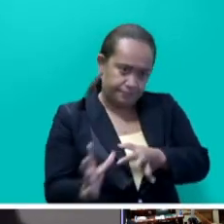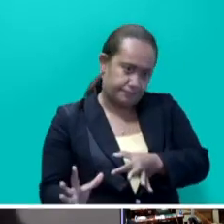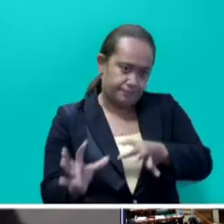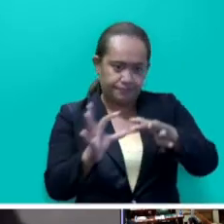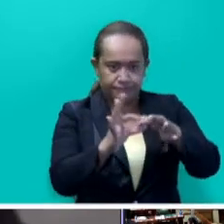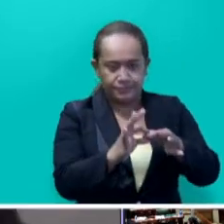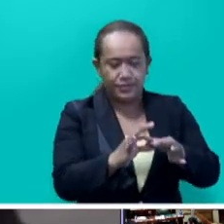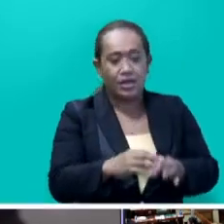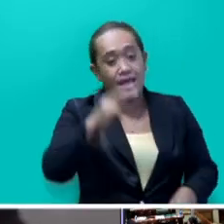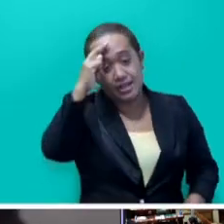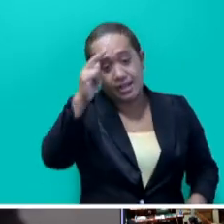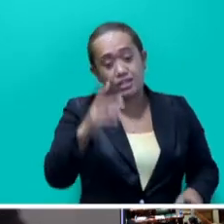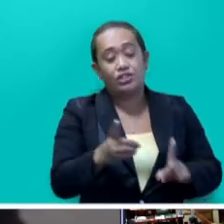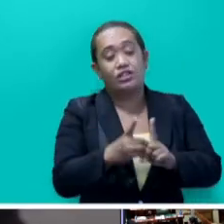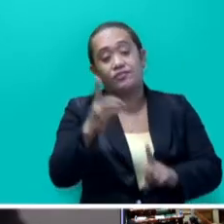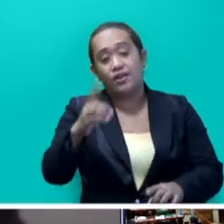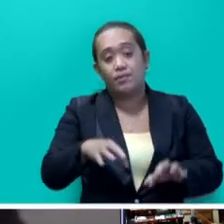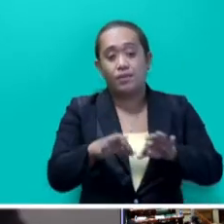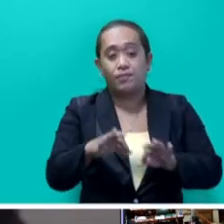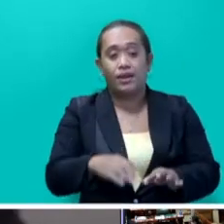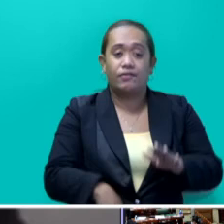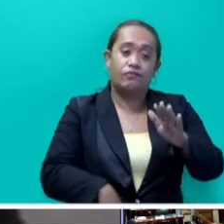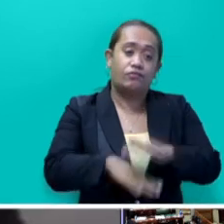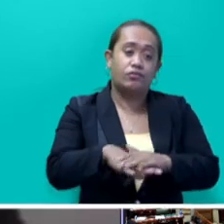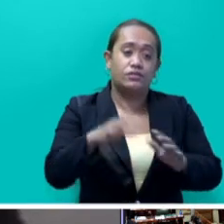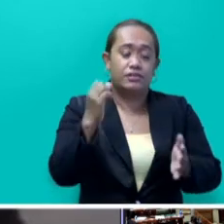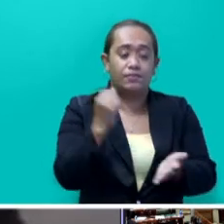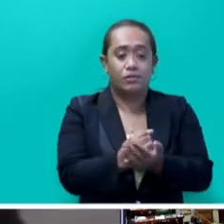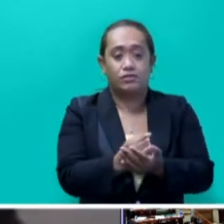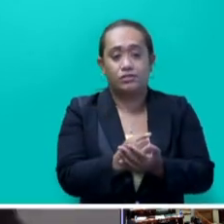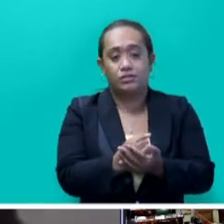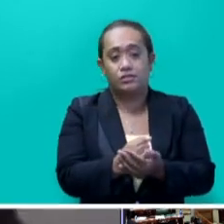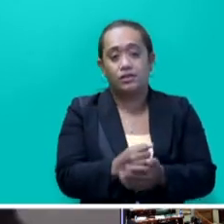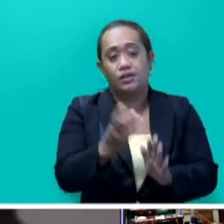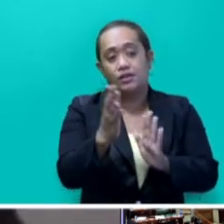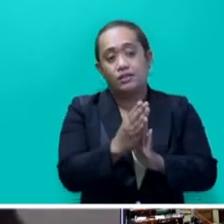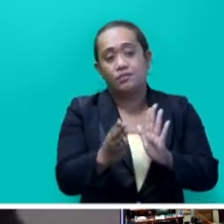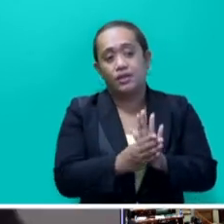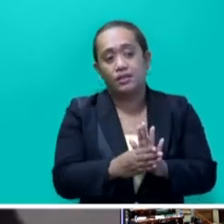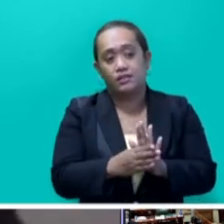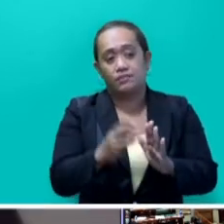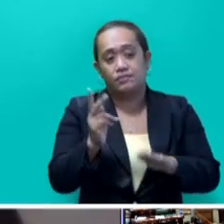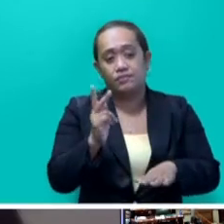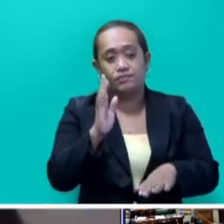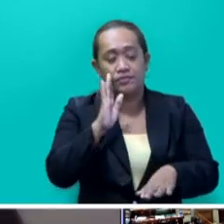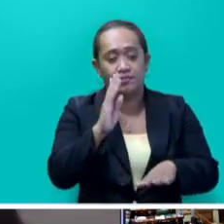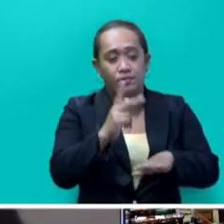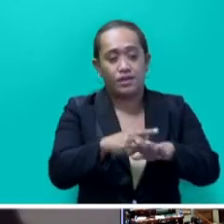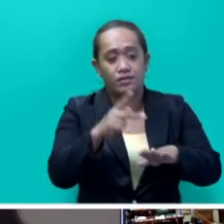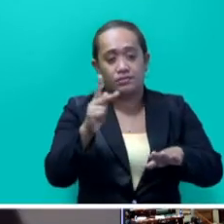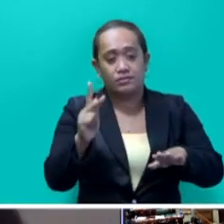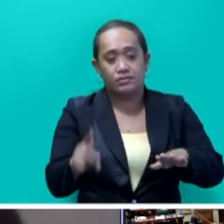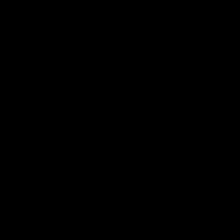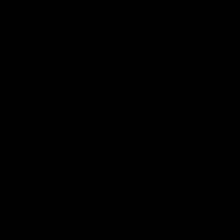I fully support the amendments of the Land Transport Act bill before the House, sir. I thank you for allowing me